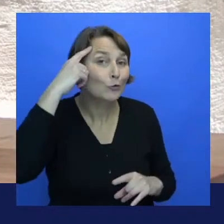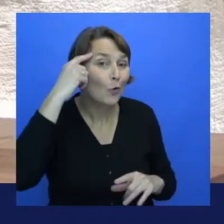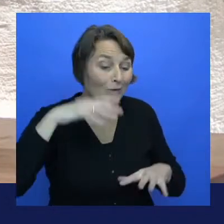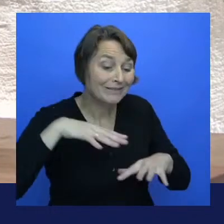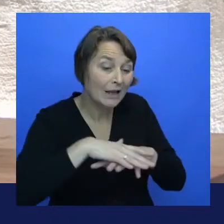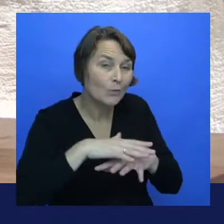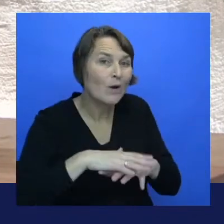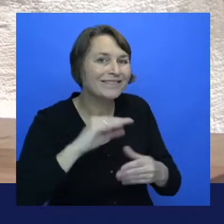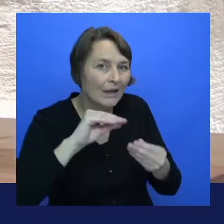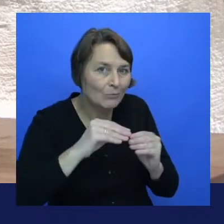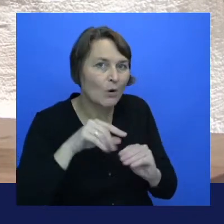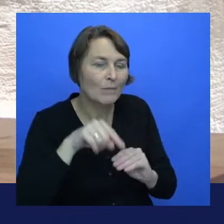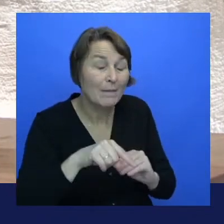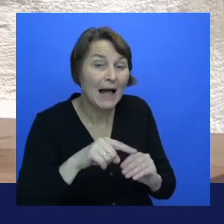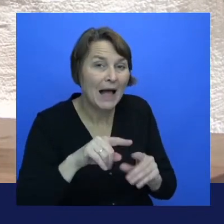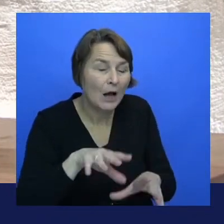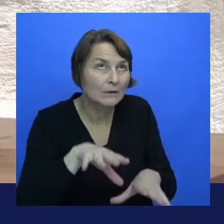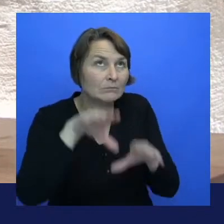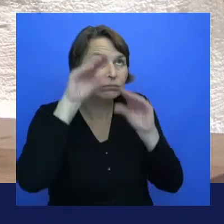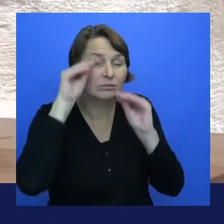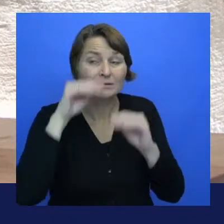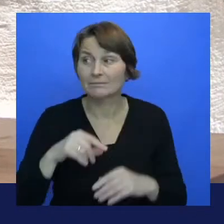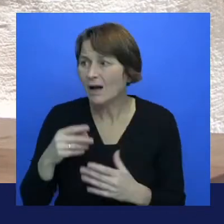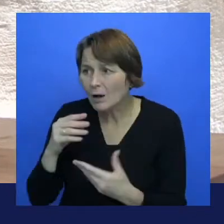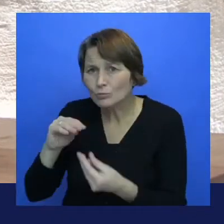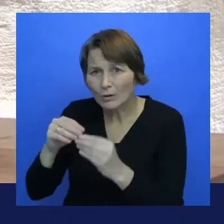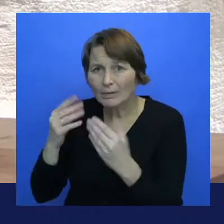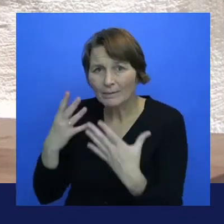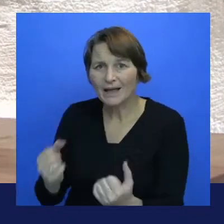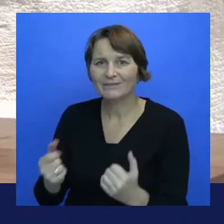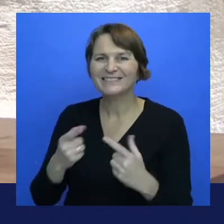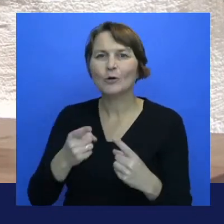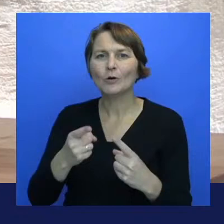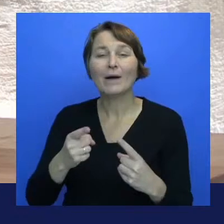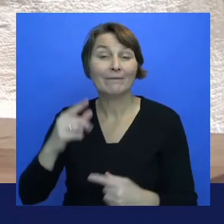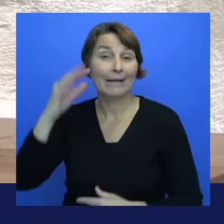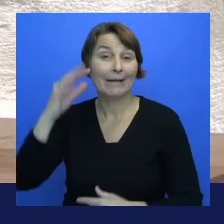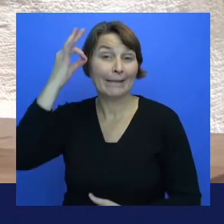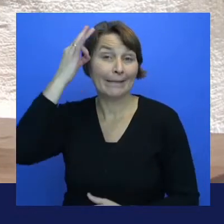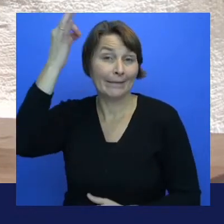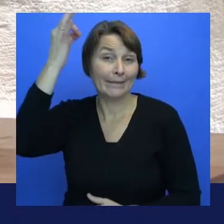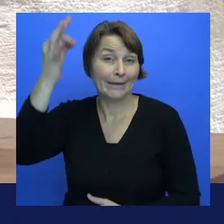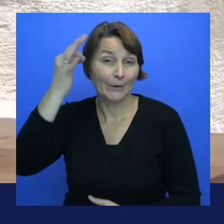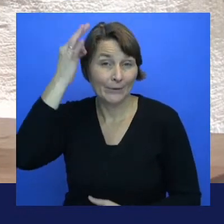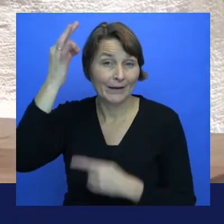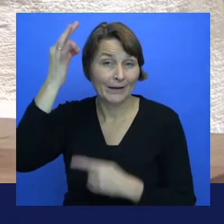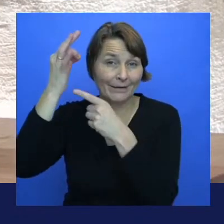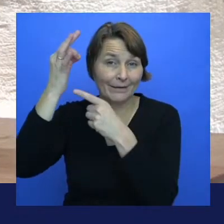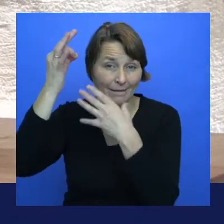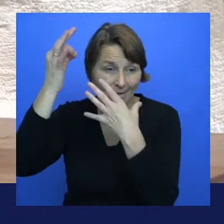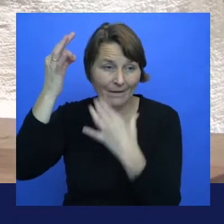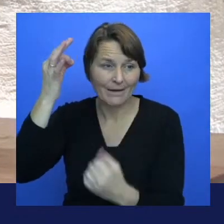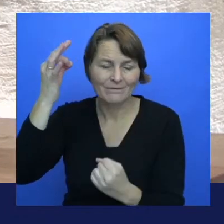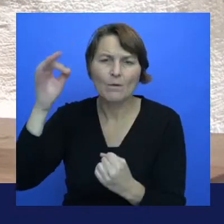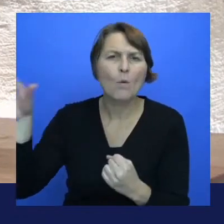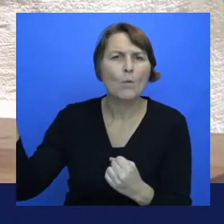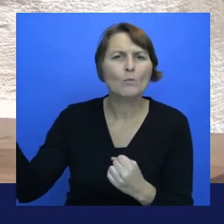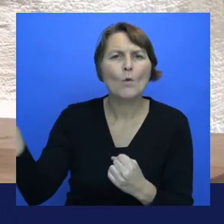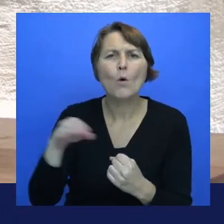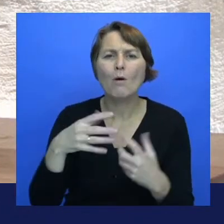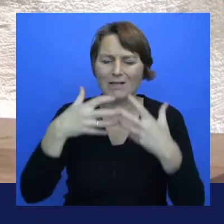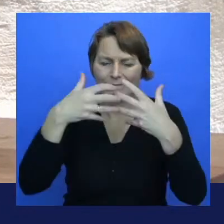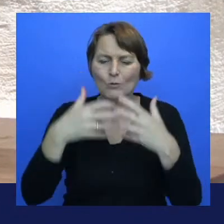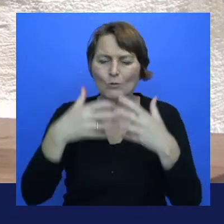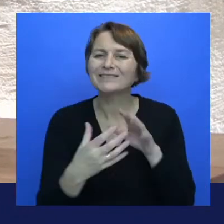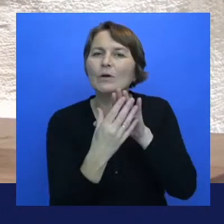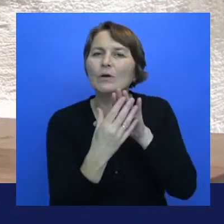and people don't know. There is an entire theory around all machine learning models except for